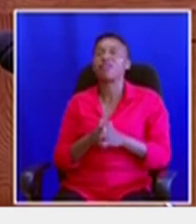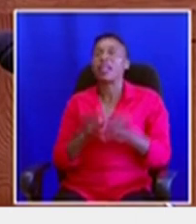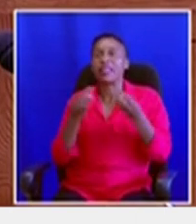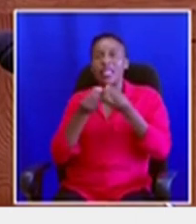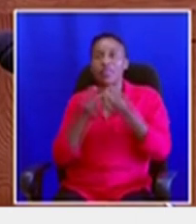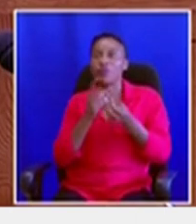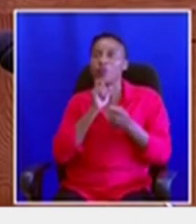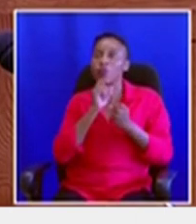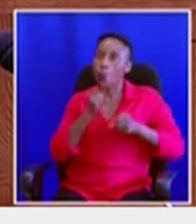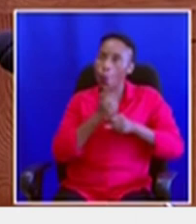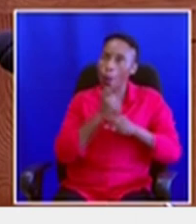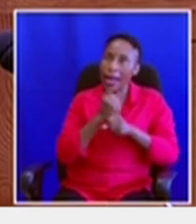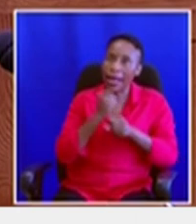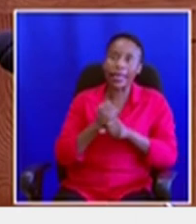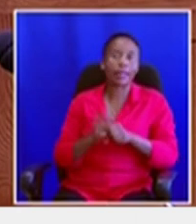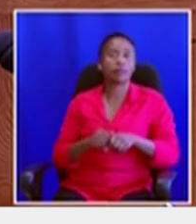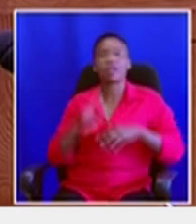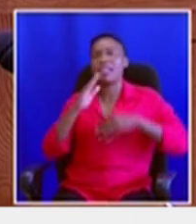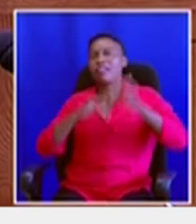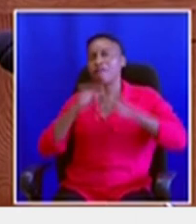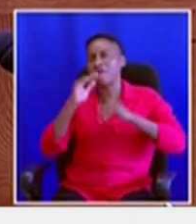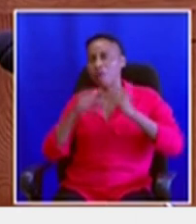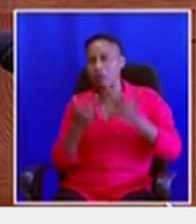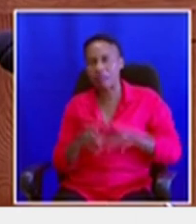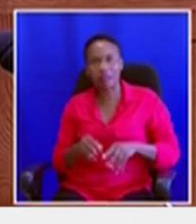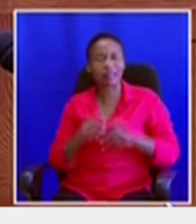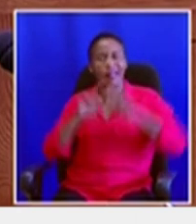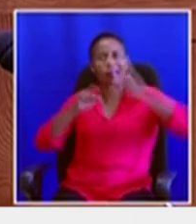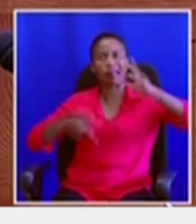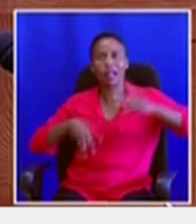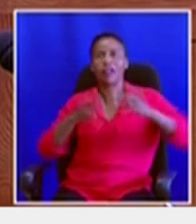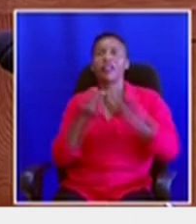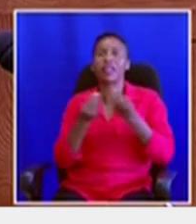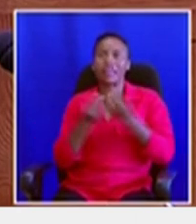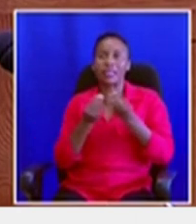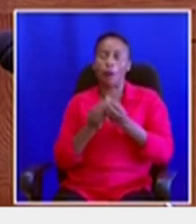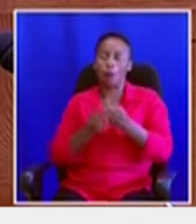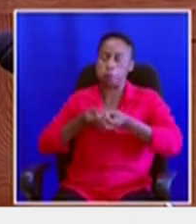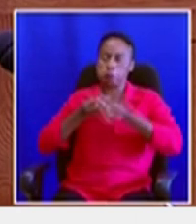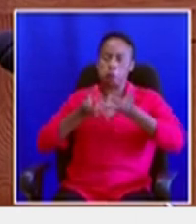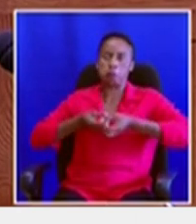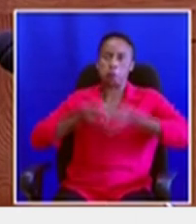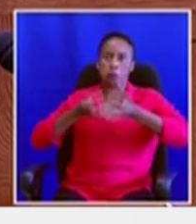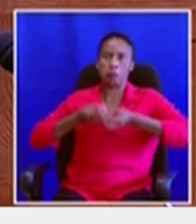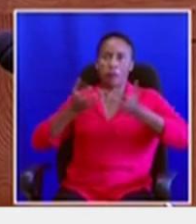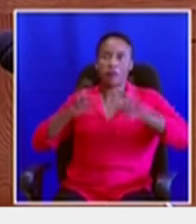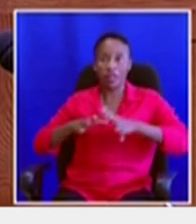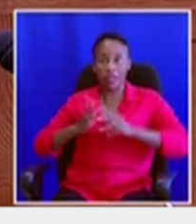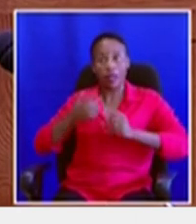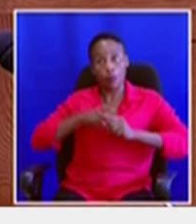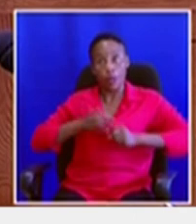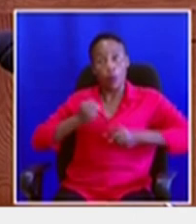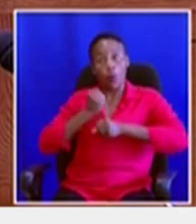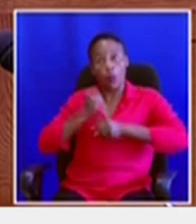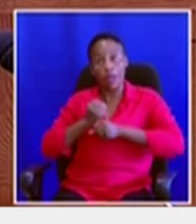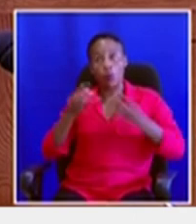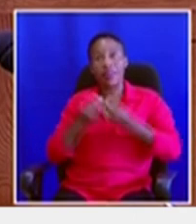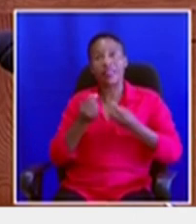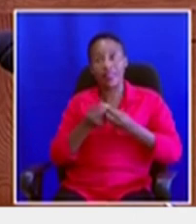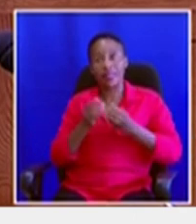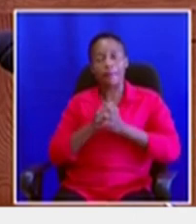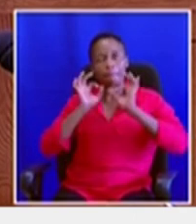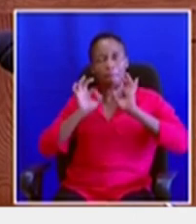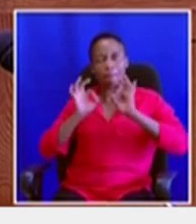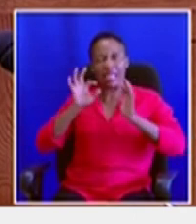infrastructure development and so forth. All those matters were ventilated and were dealt with frontally and